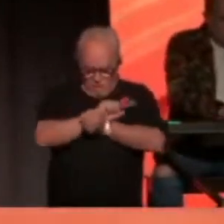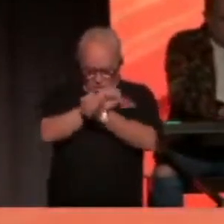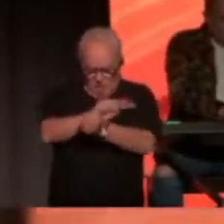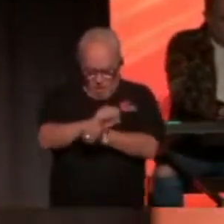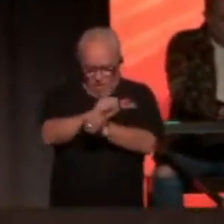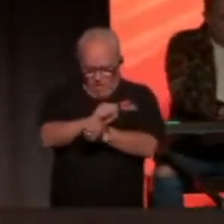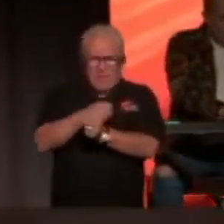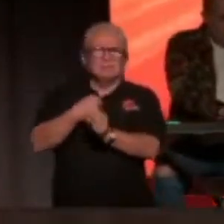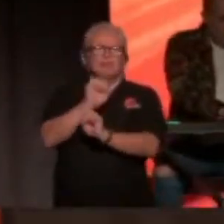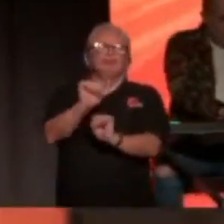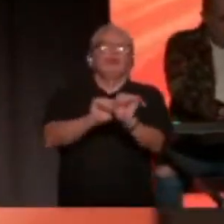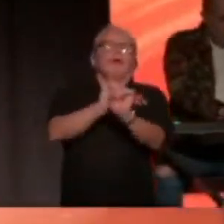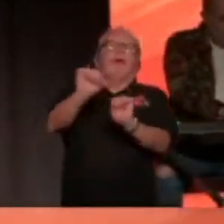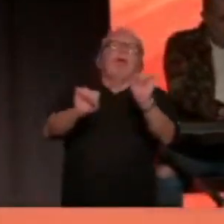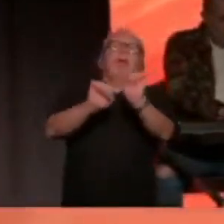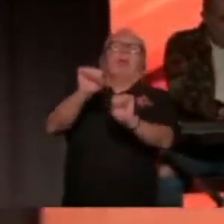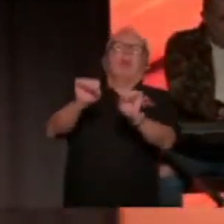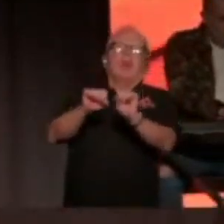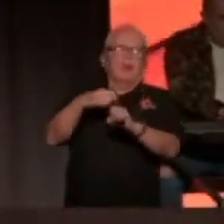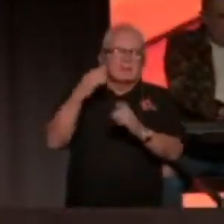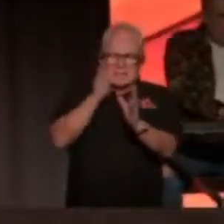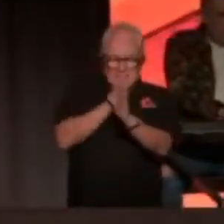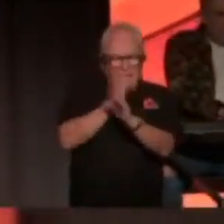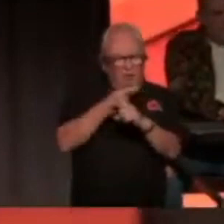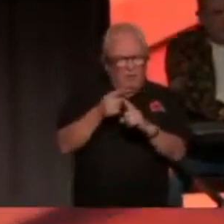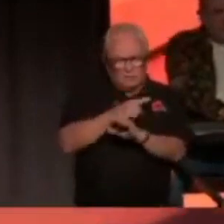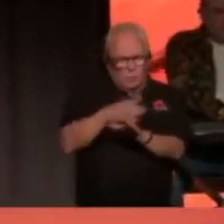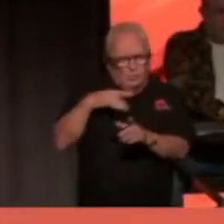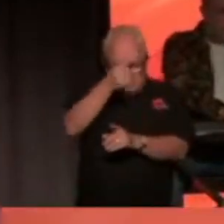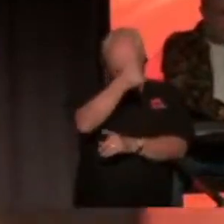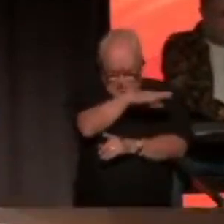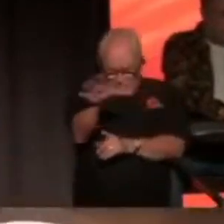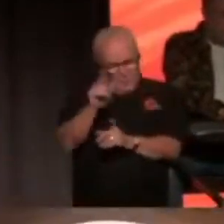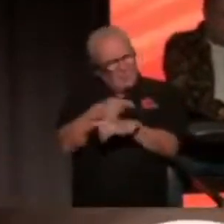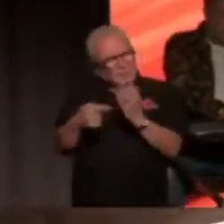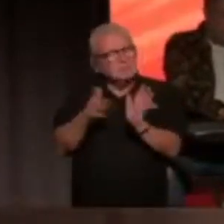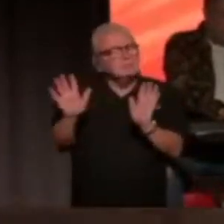and that you're struggling with. Secret things, things that you don't want anybody to know about, that you can't say.